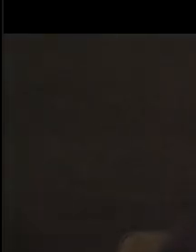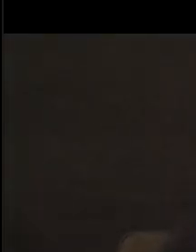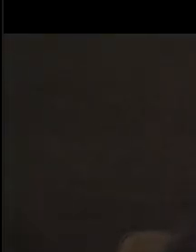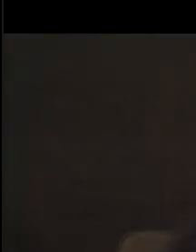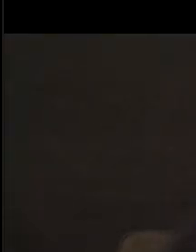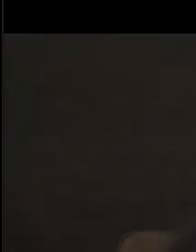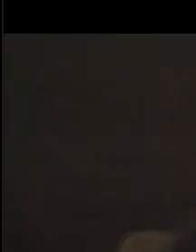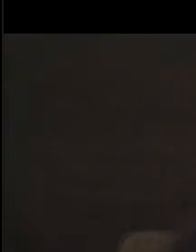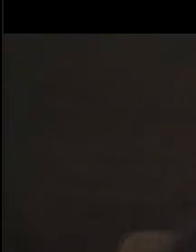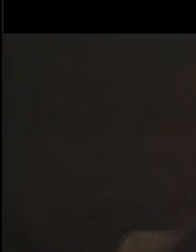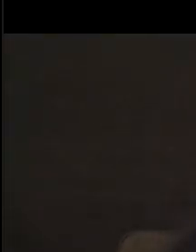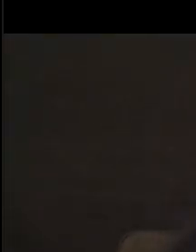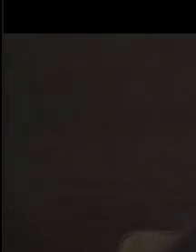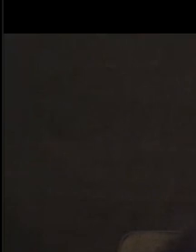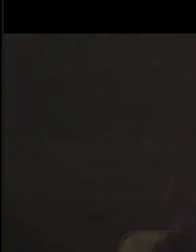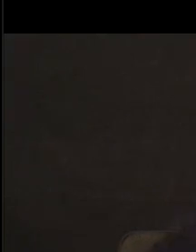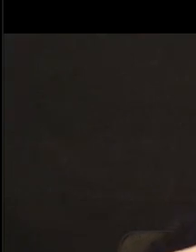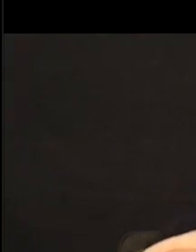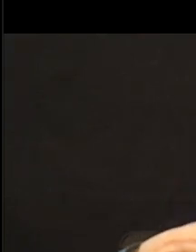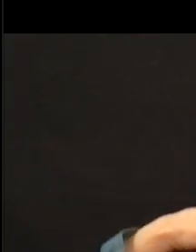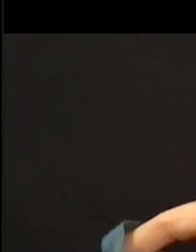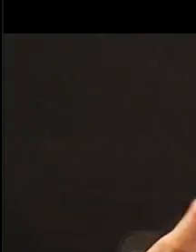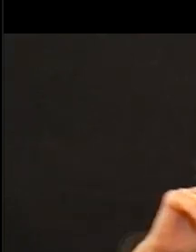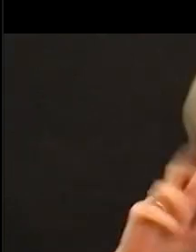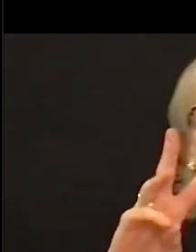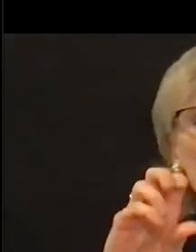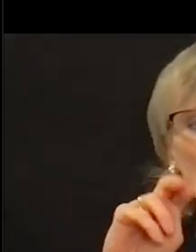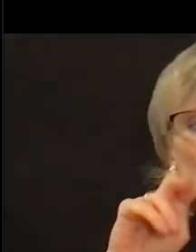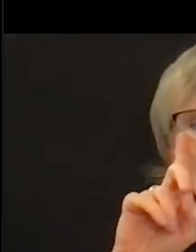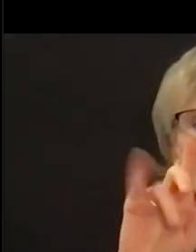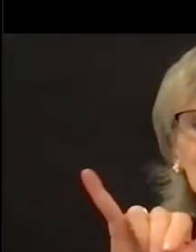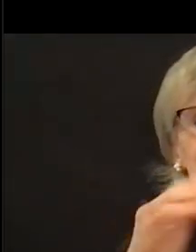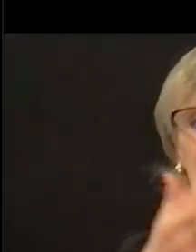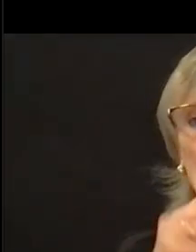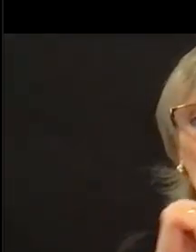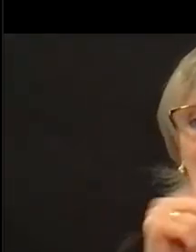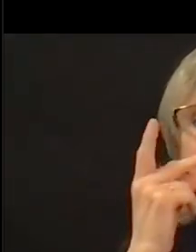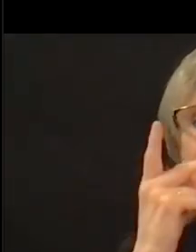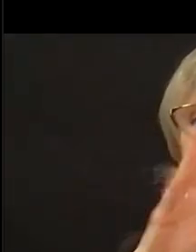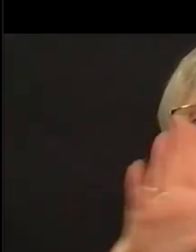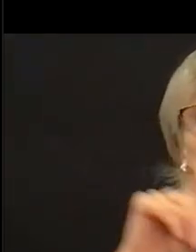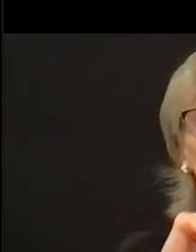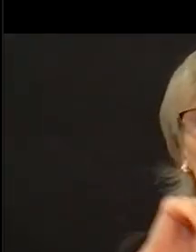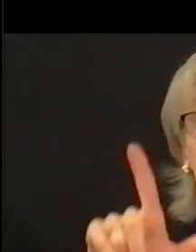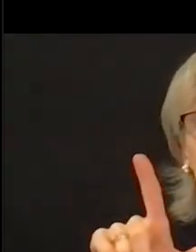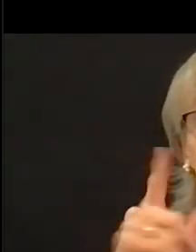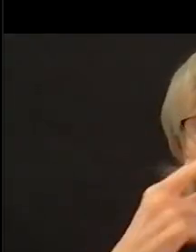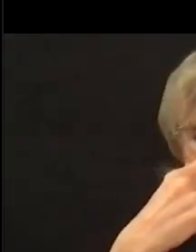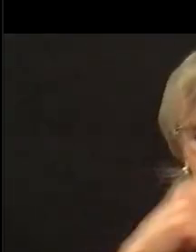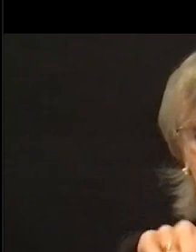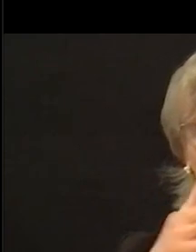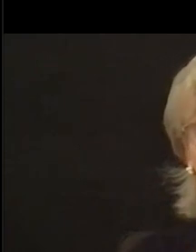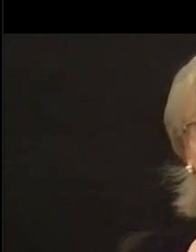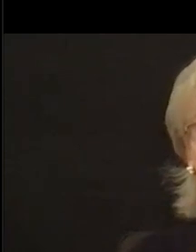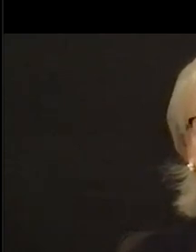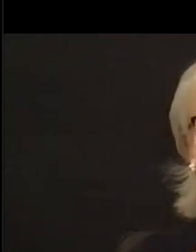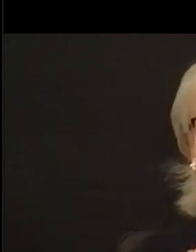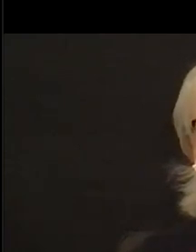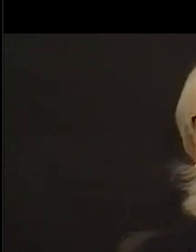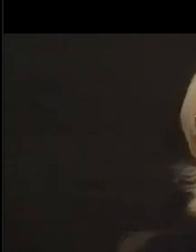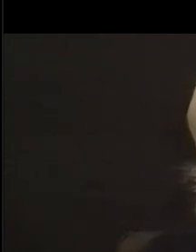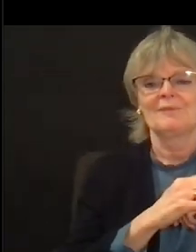elephant. And I have a pretty cool comparison. So Wendy, I hate to interrupt you, but we're not seeing your slides yet. If you share your slides with us, then well,